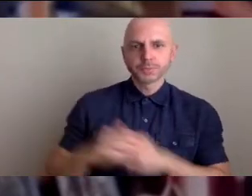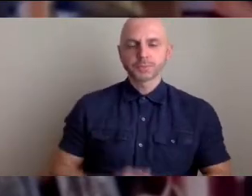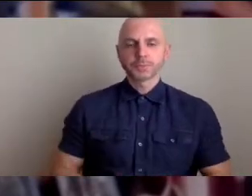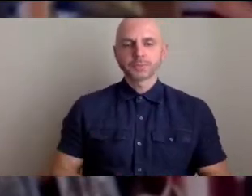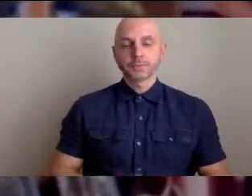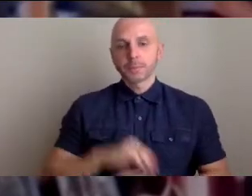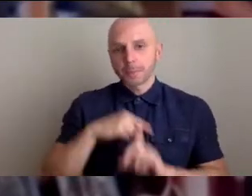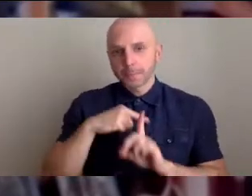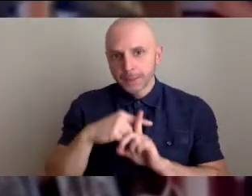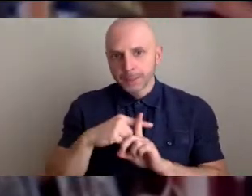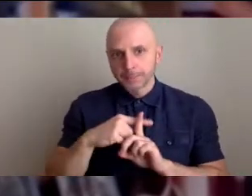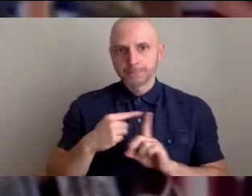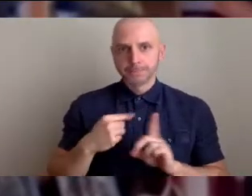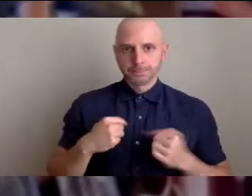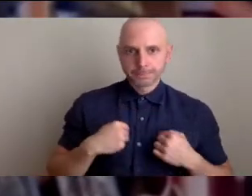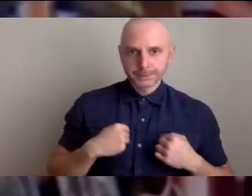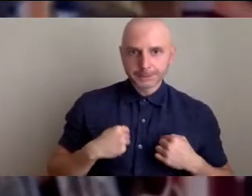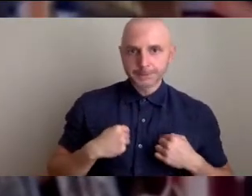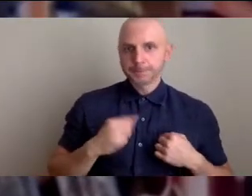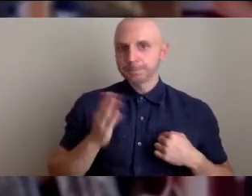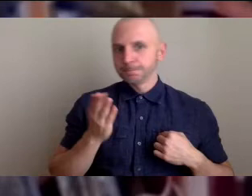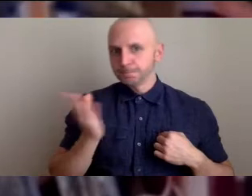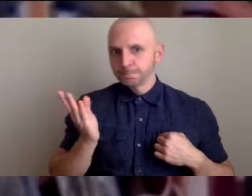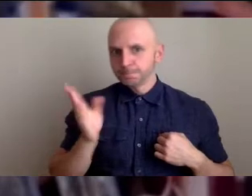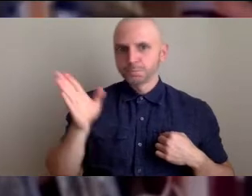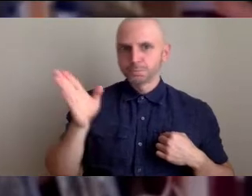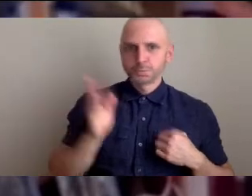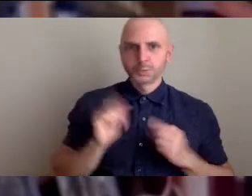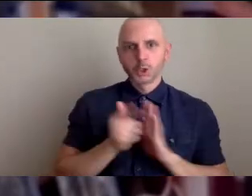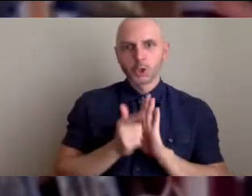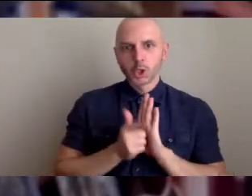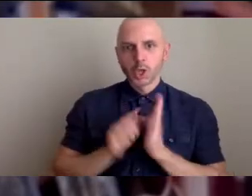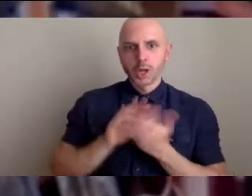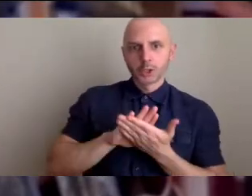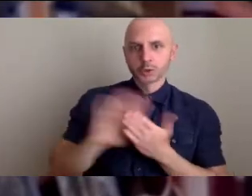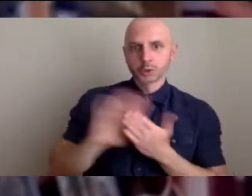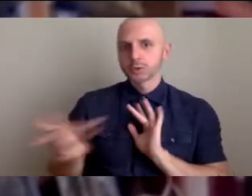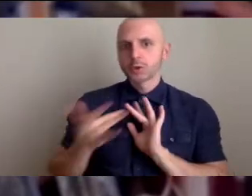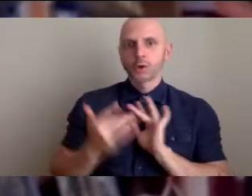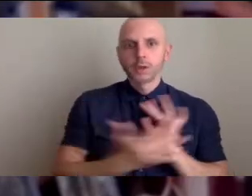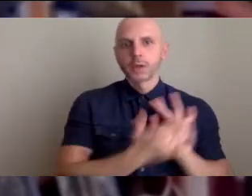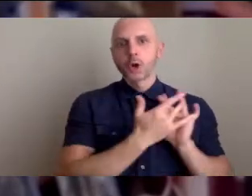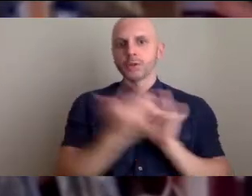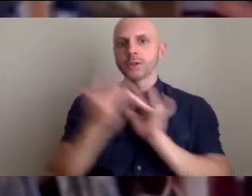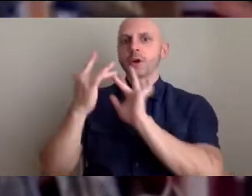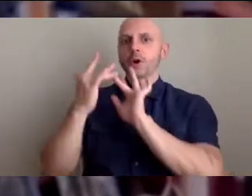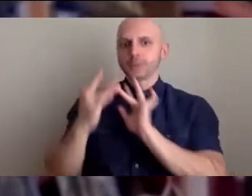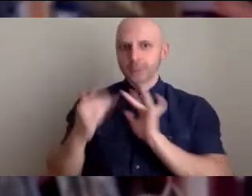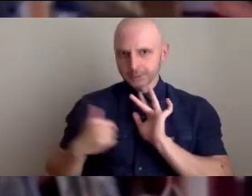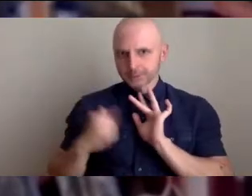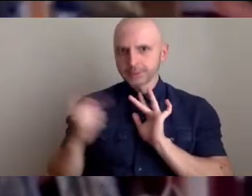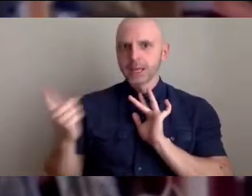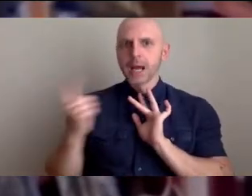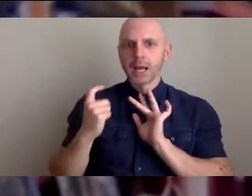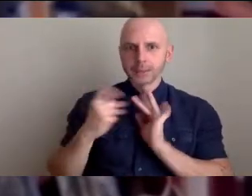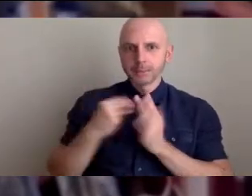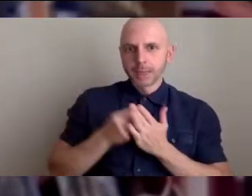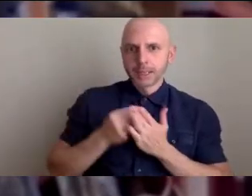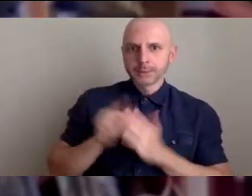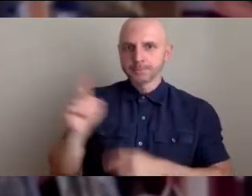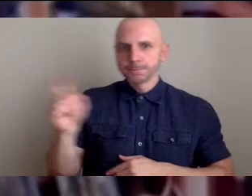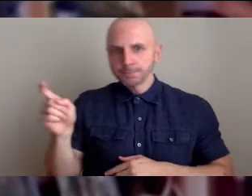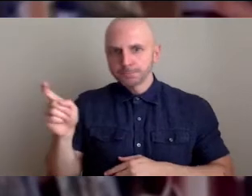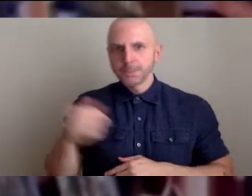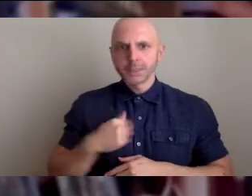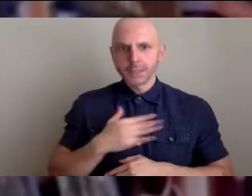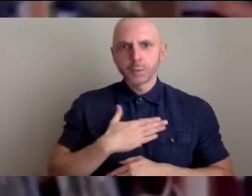from law schools asking for donations. And I was always happy to give. I was even happier when I could convince my